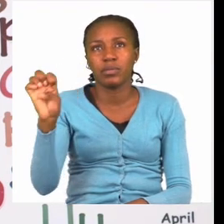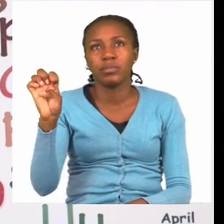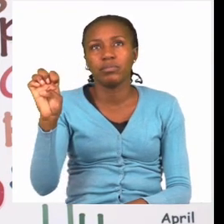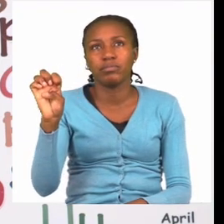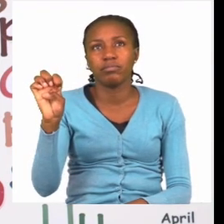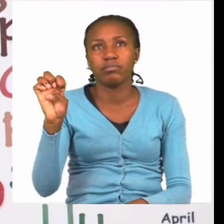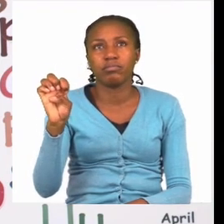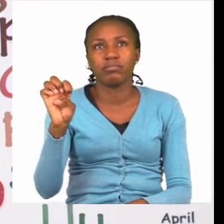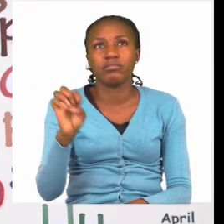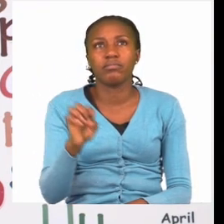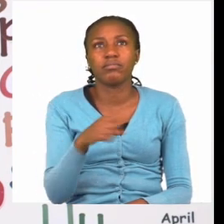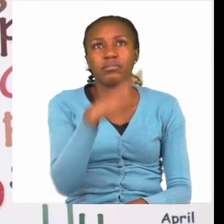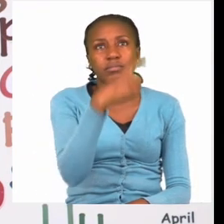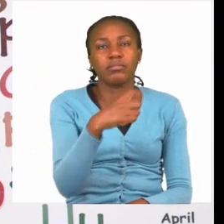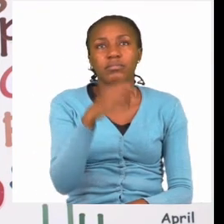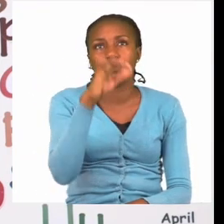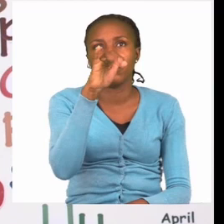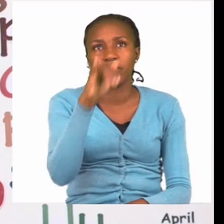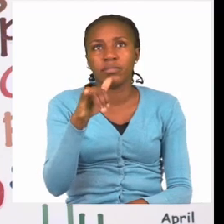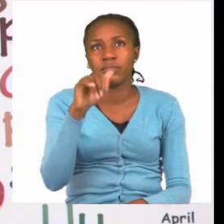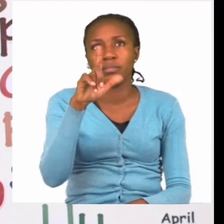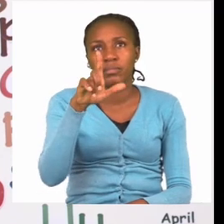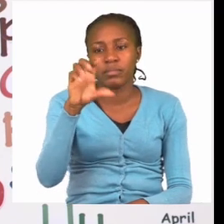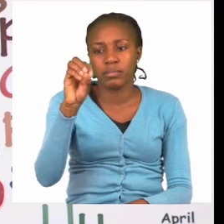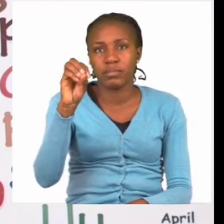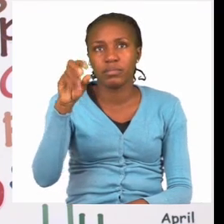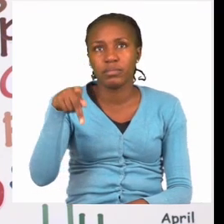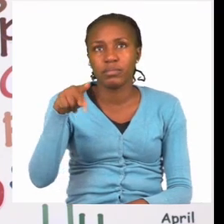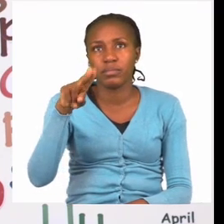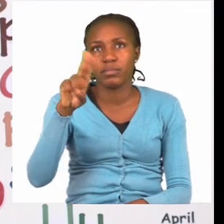Xylophone. One more time.